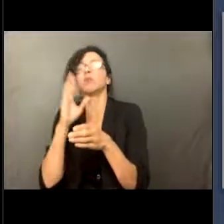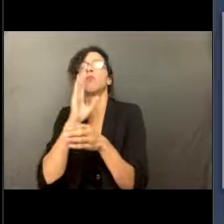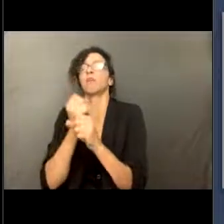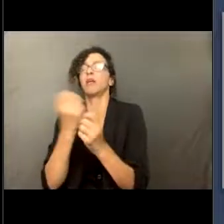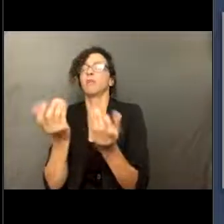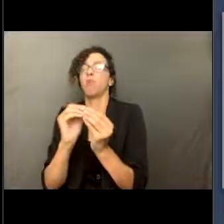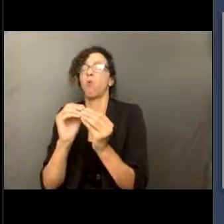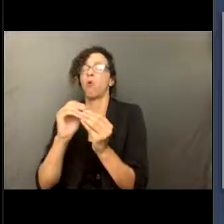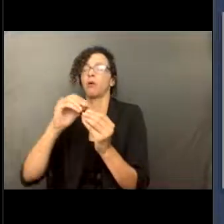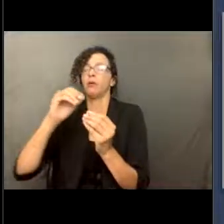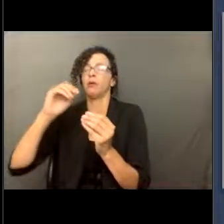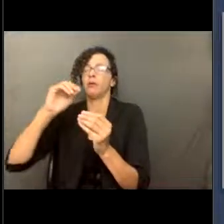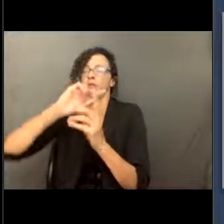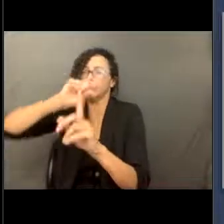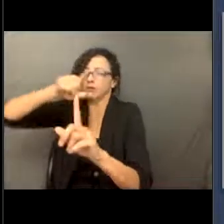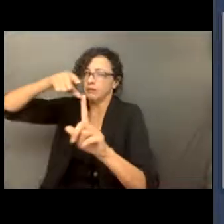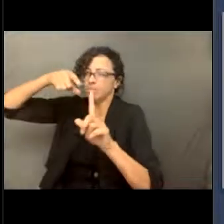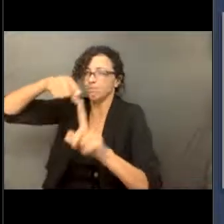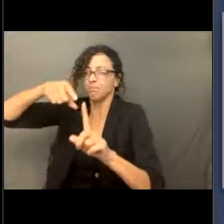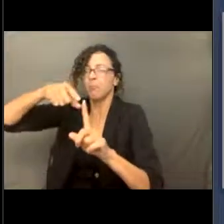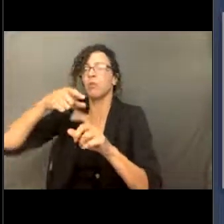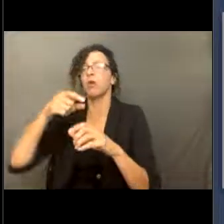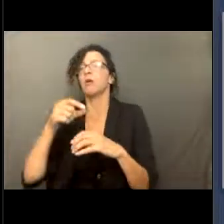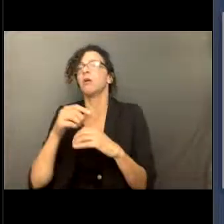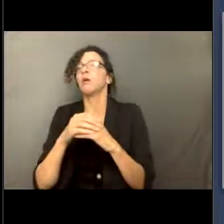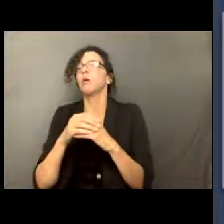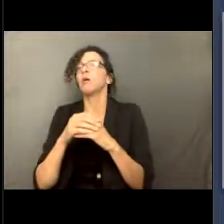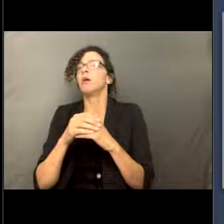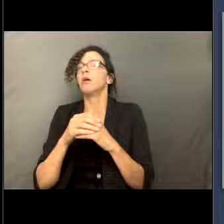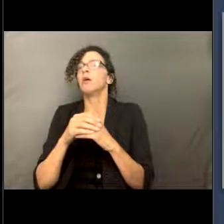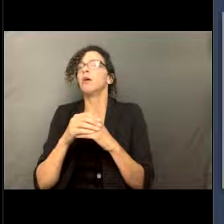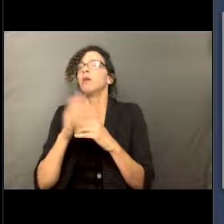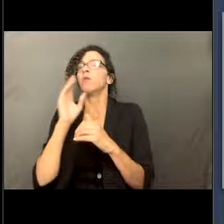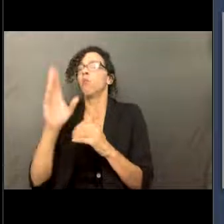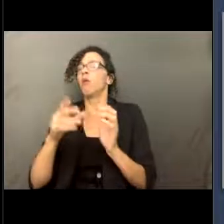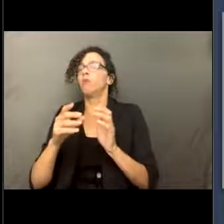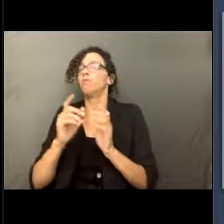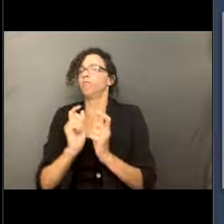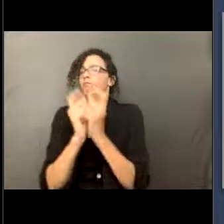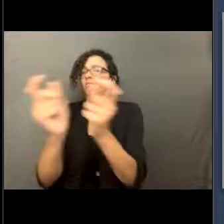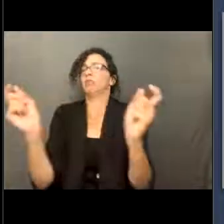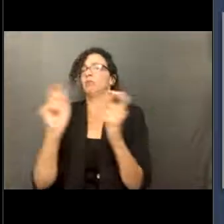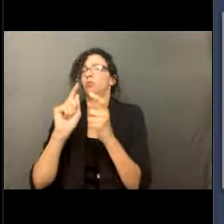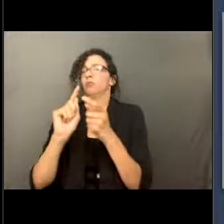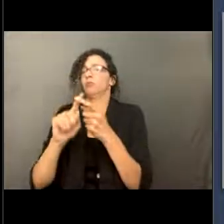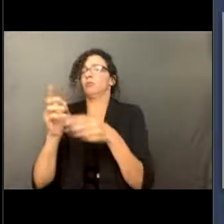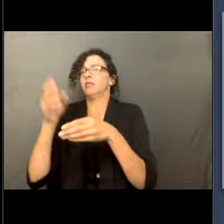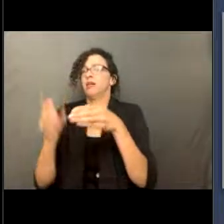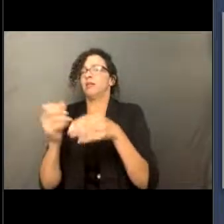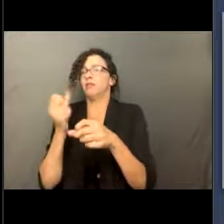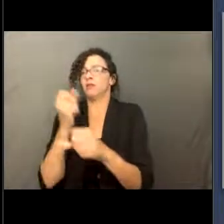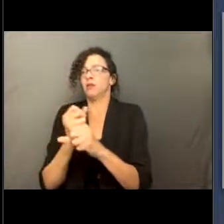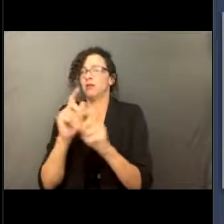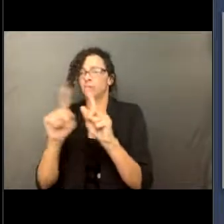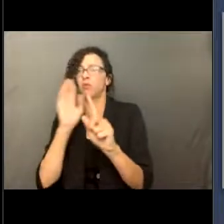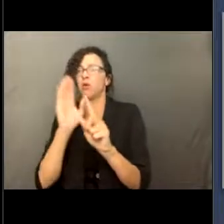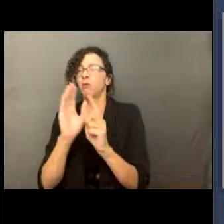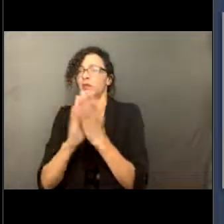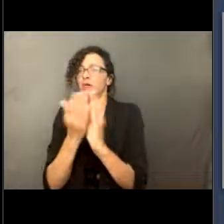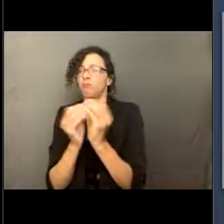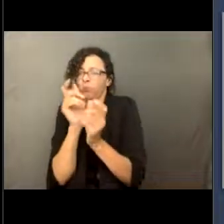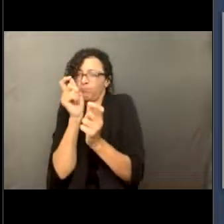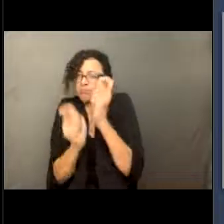to you before the end of the year, and it's going to be fine-tuned more as we move along. But this is reflective of on average, and again, it's a sales